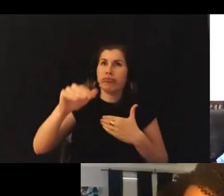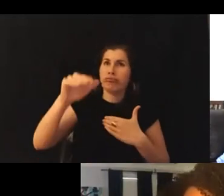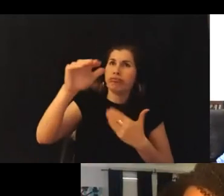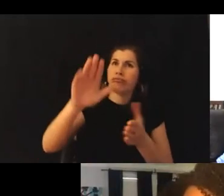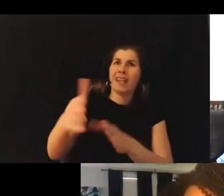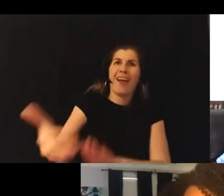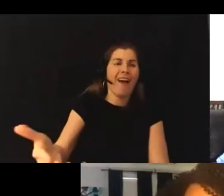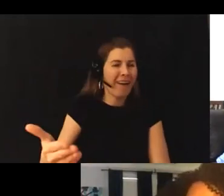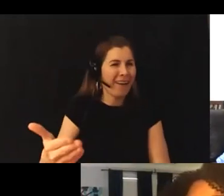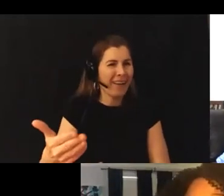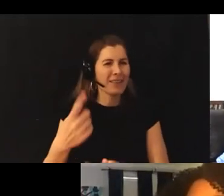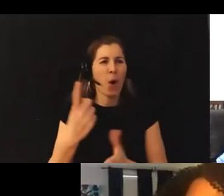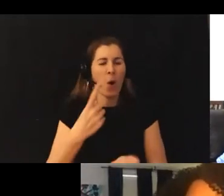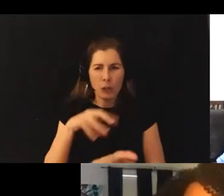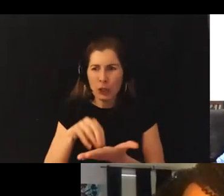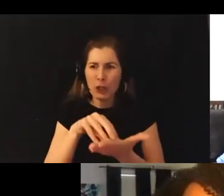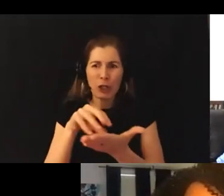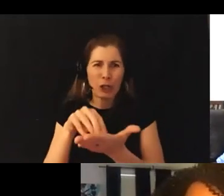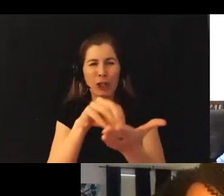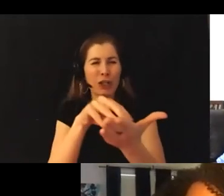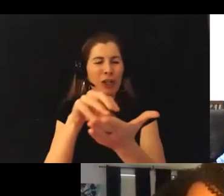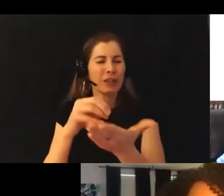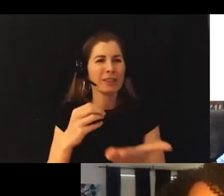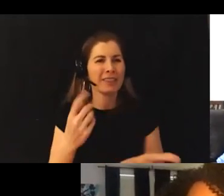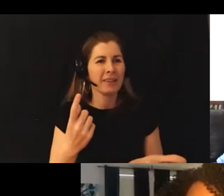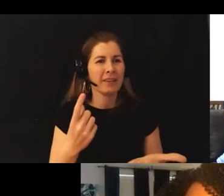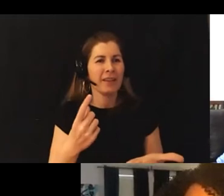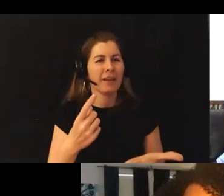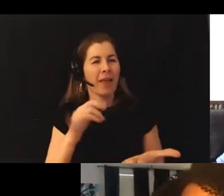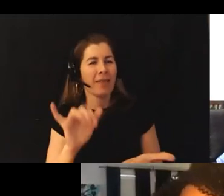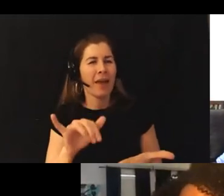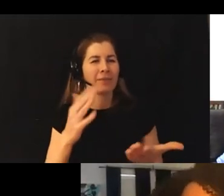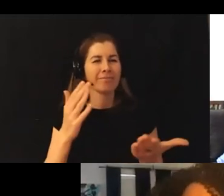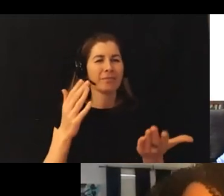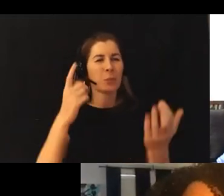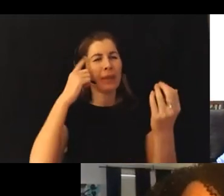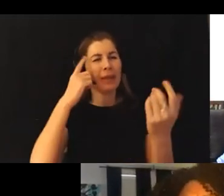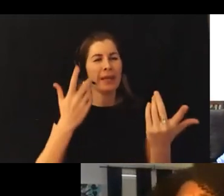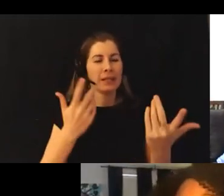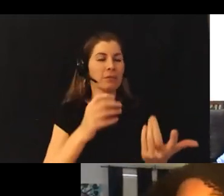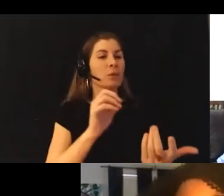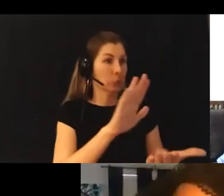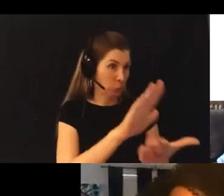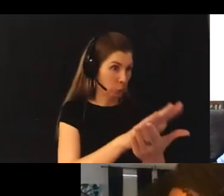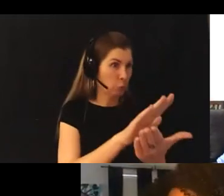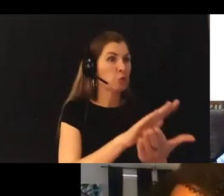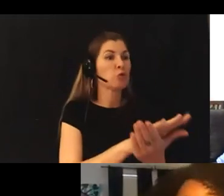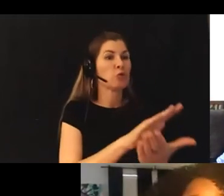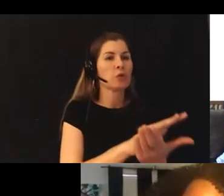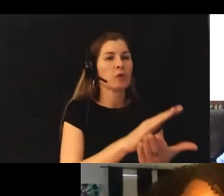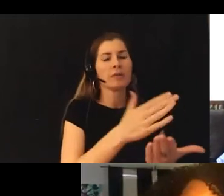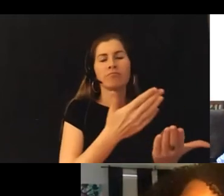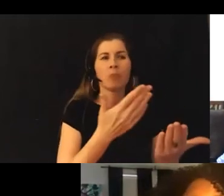an active part of our life. So being able to provide and kind of transition between schools and senior centers